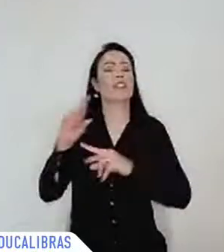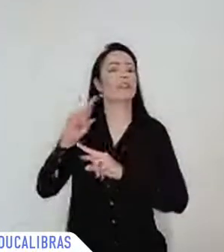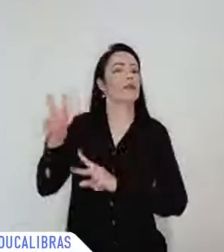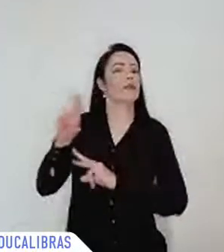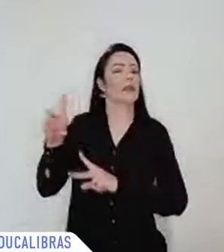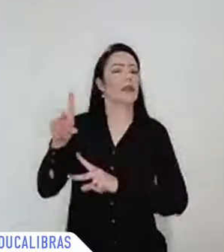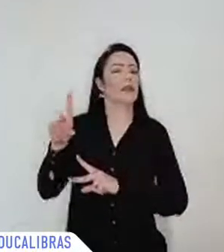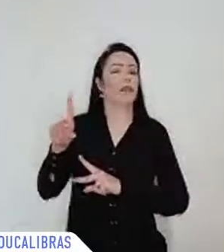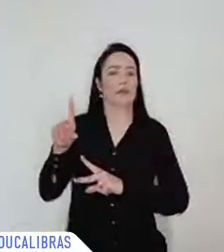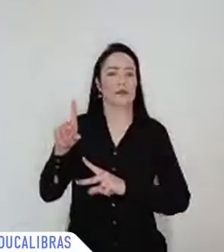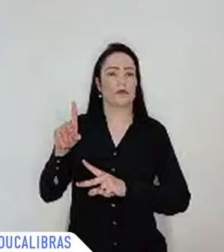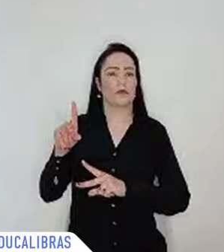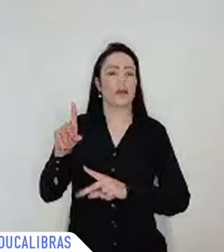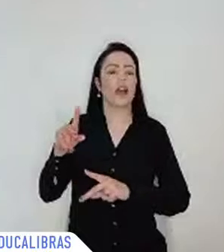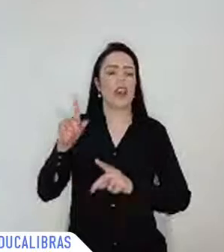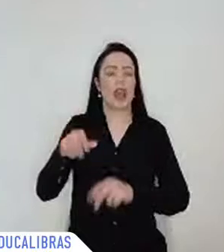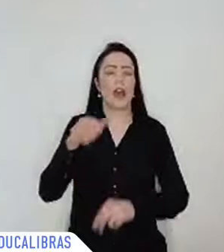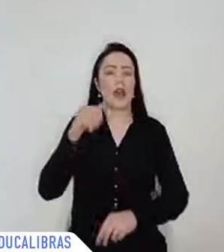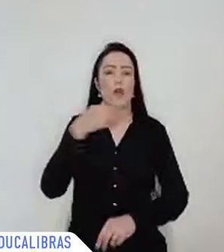the injustice with